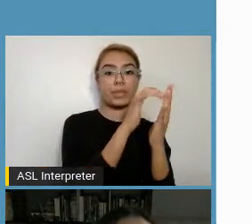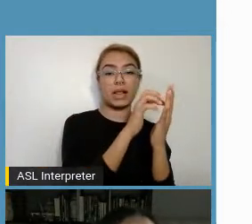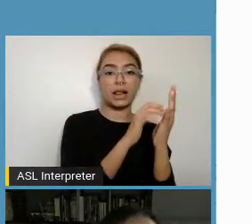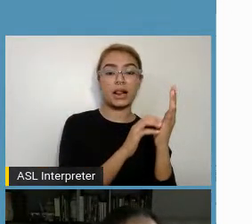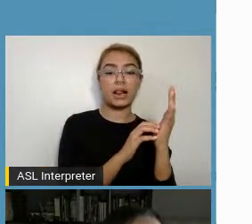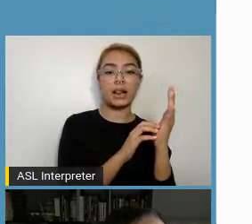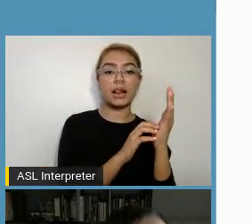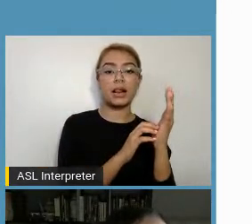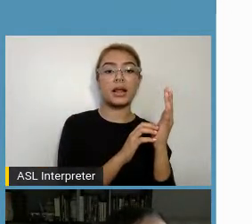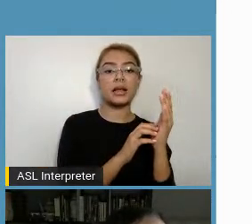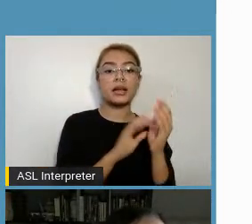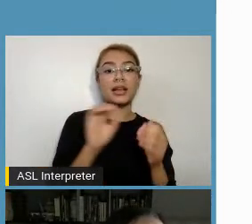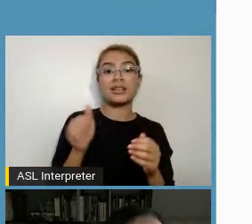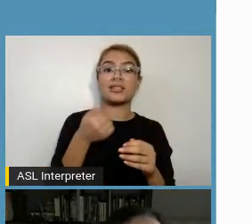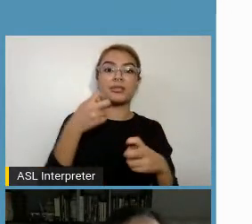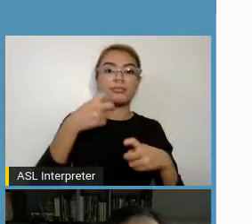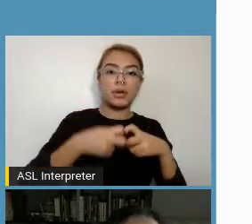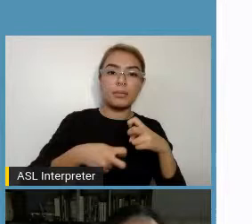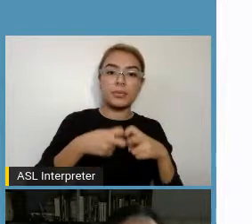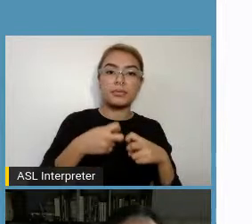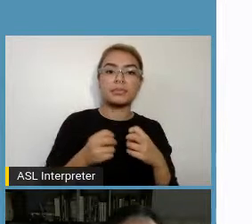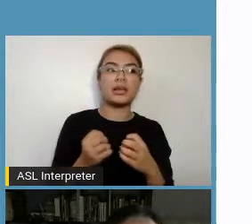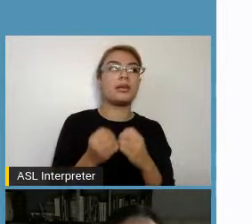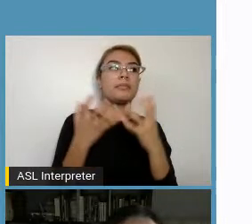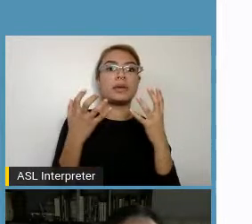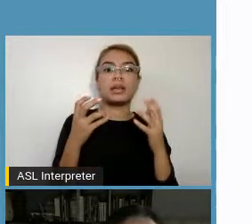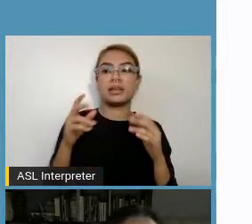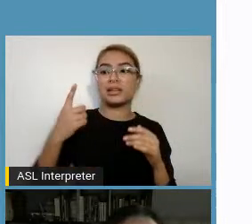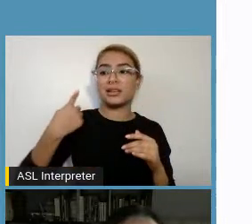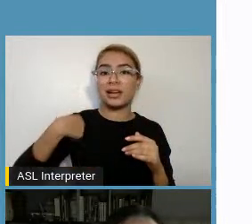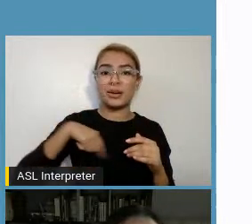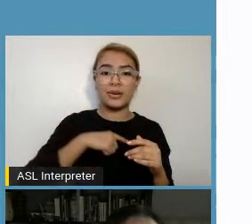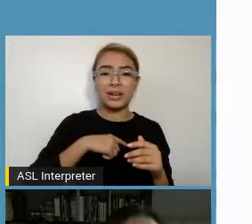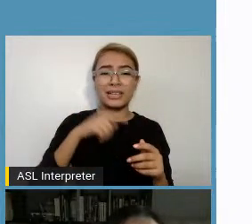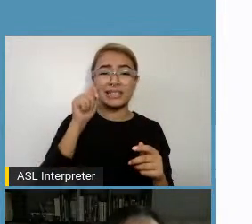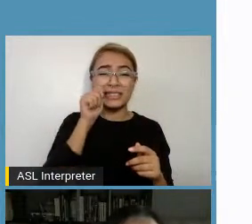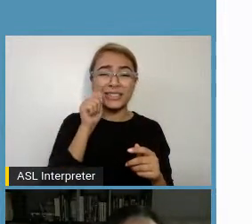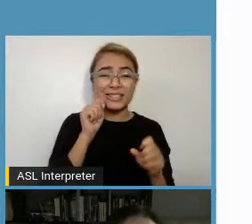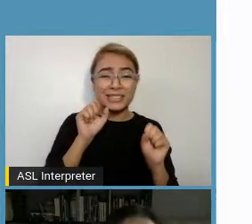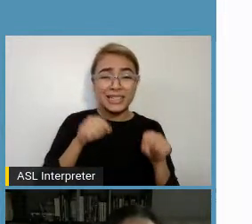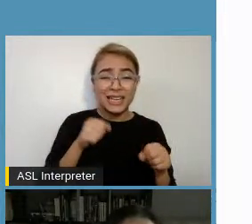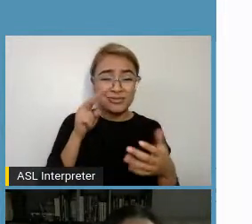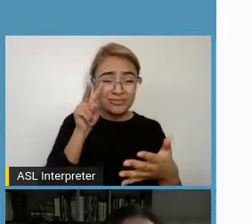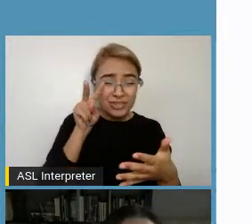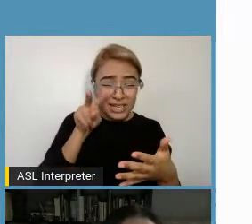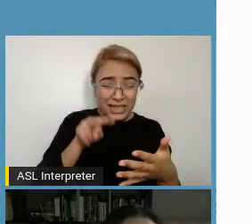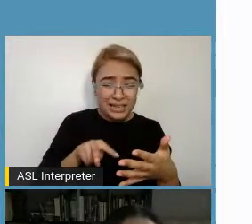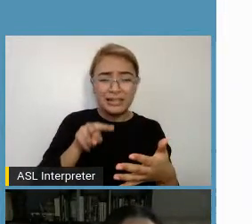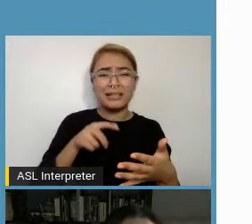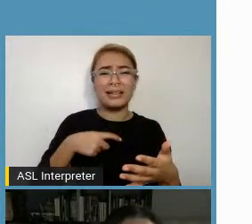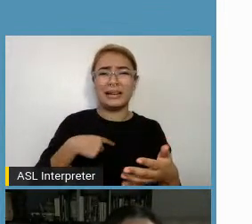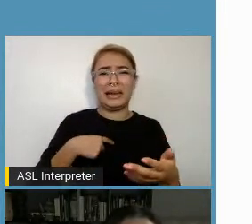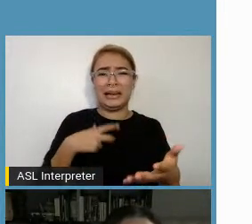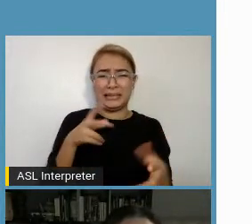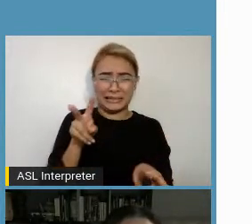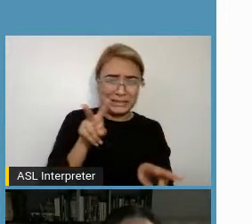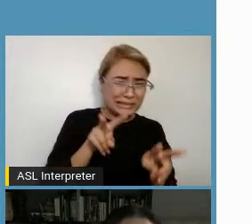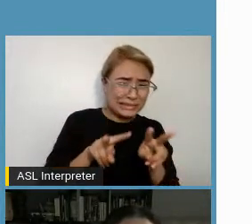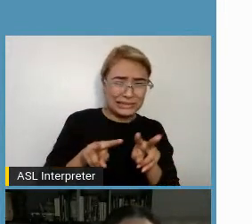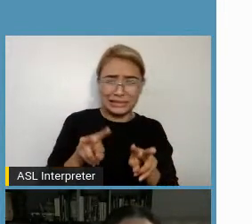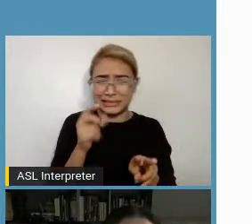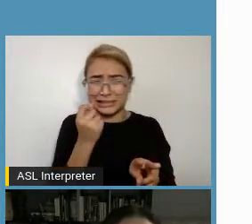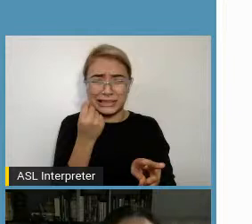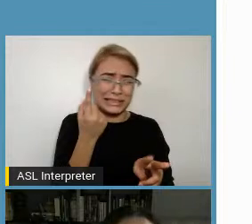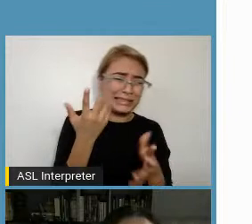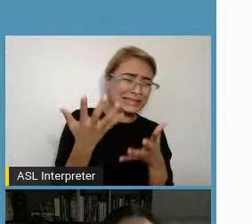another generation. How many of our teenagers could read this? I can hardly read this, but I know a lot of the